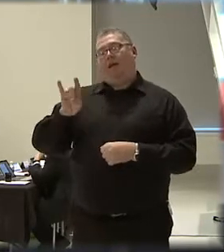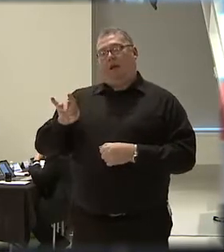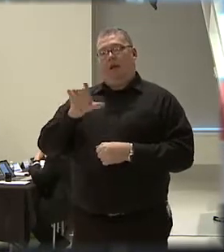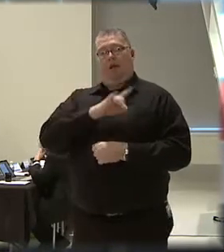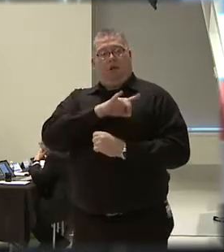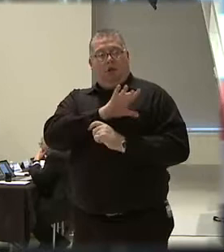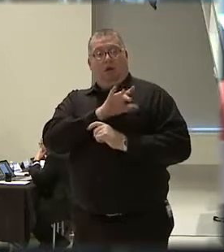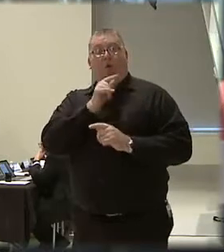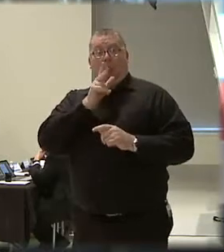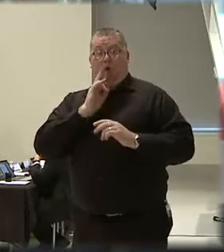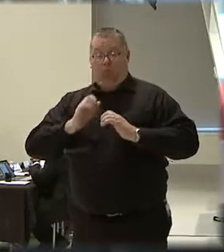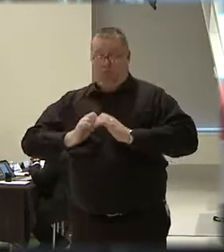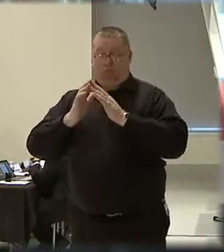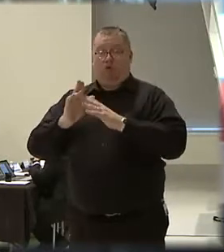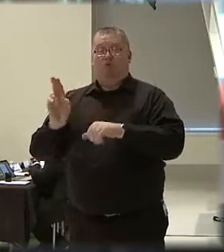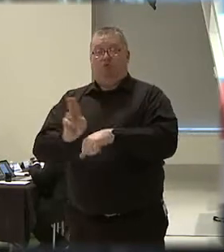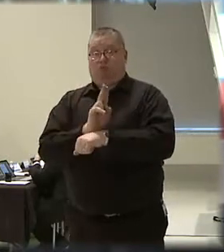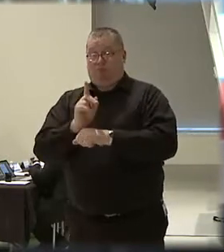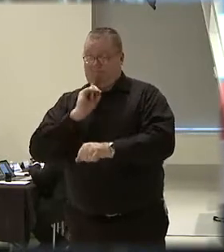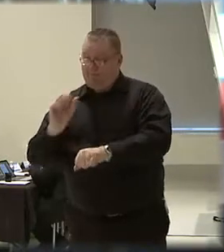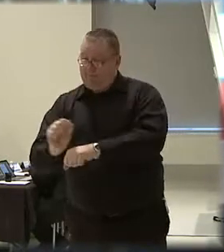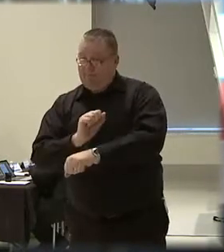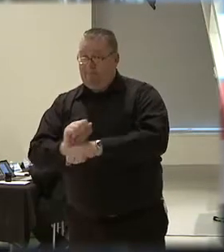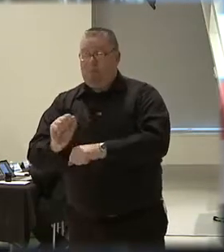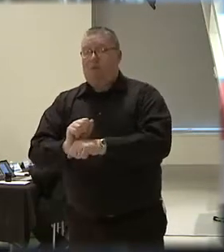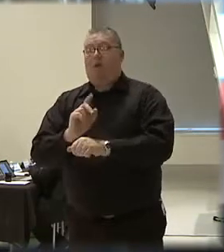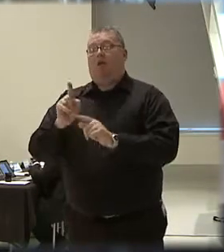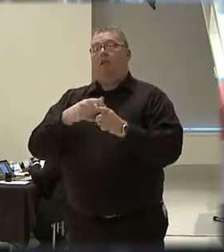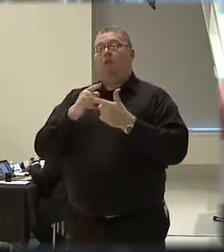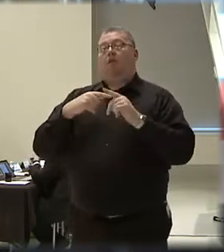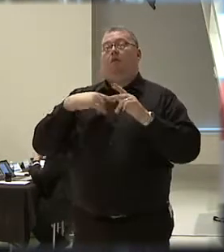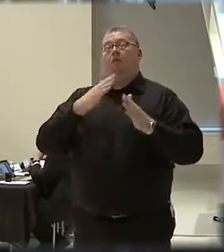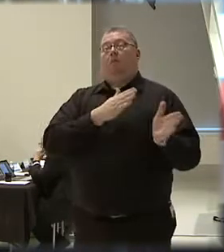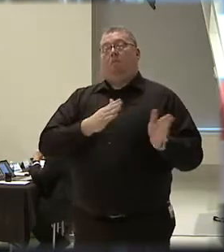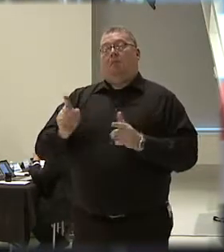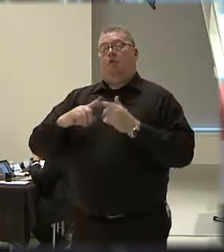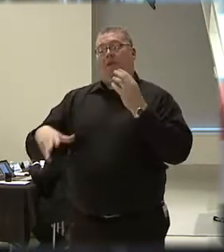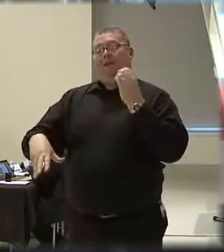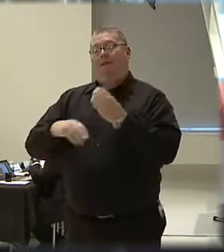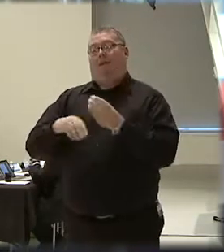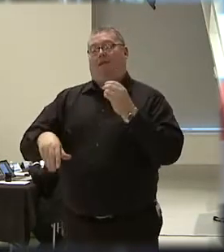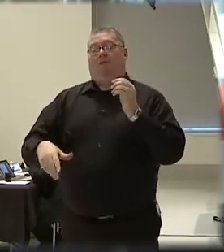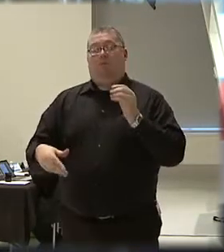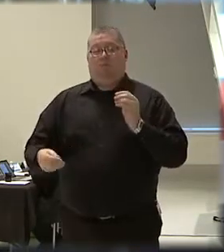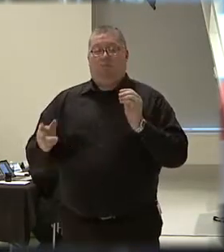currently deployed, and a pending needs assessment for an additional 250 cameras.